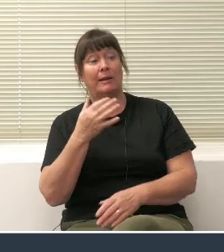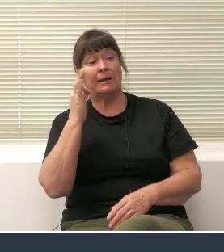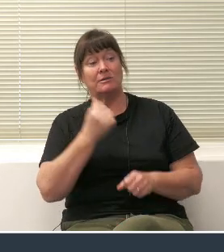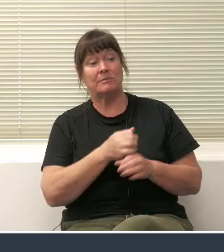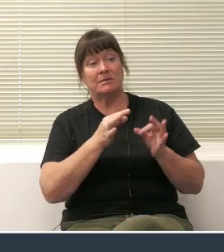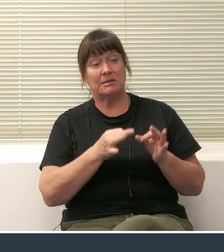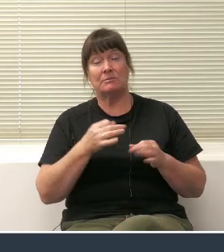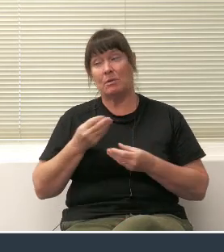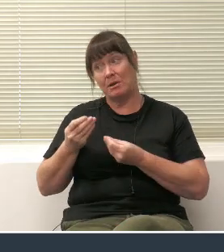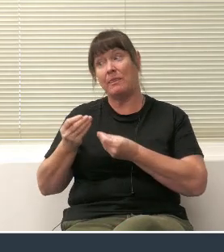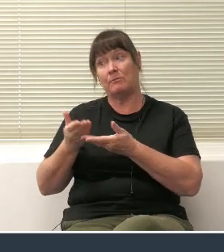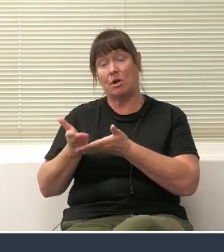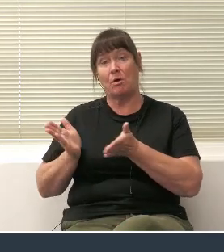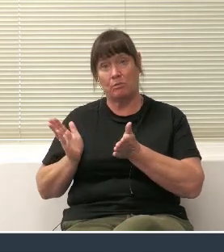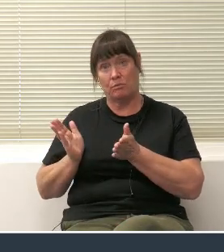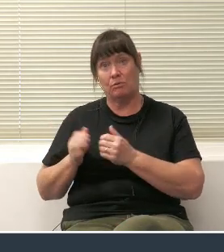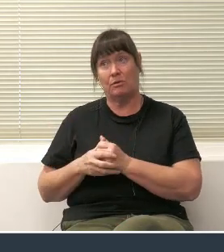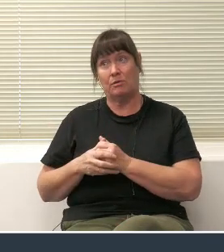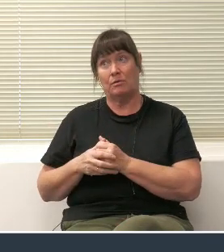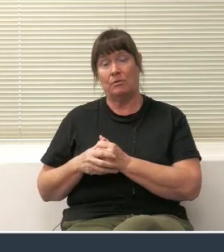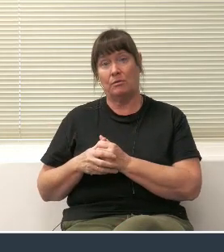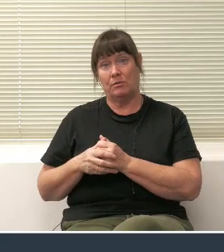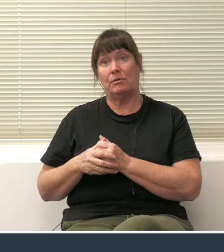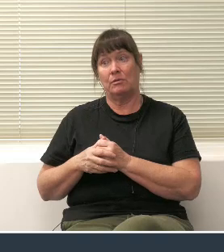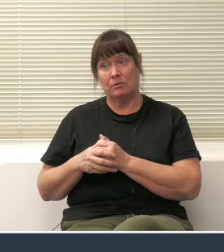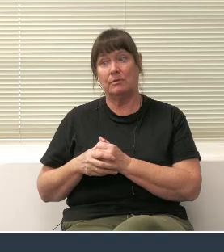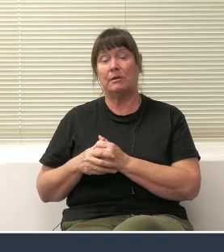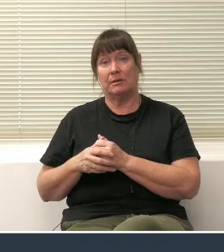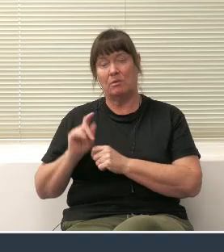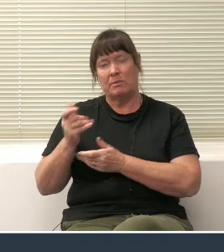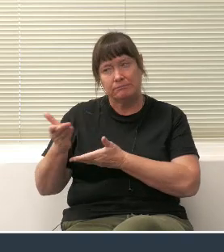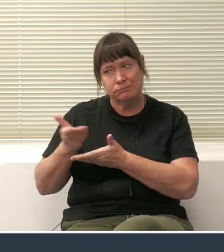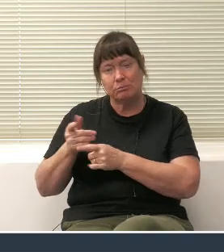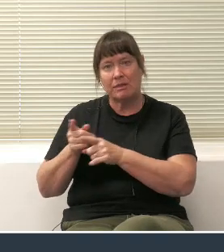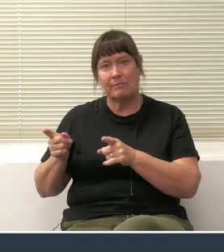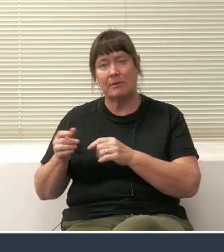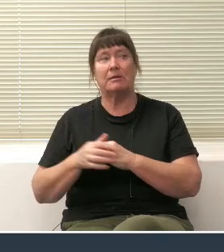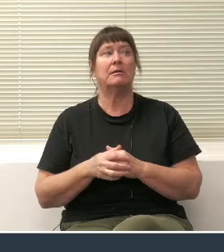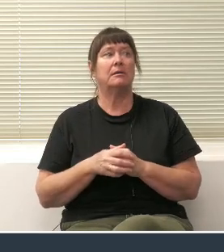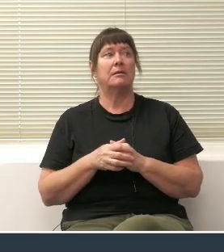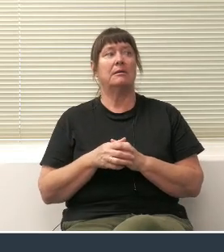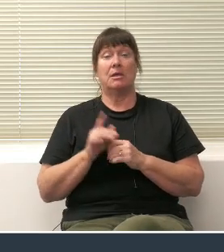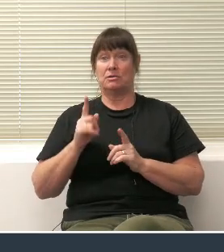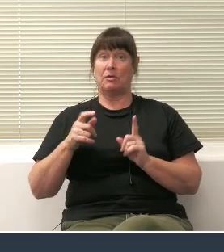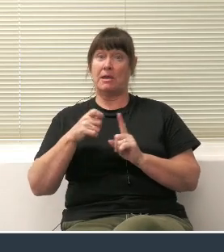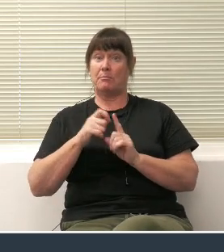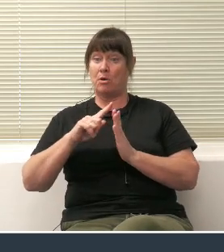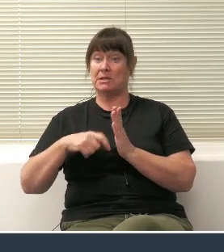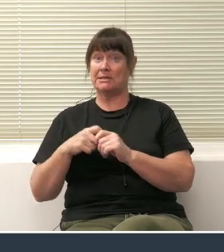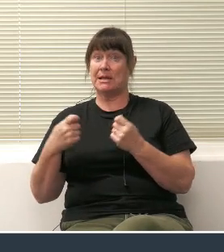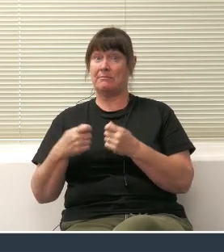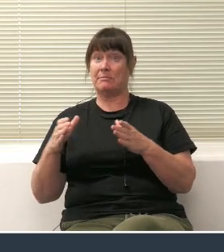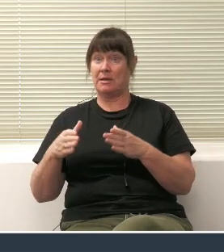be letting them know what the decision is, and we will be keeping them at the forefront of all the work that we do. So once that project team